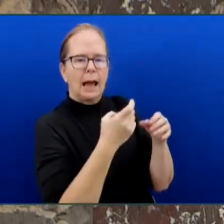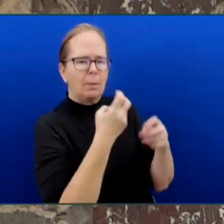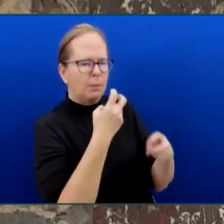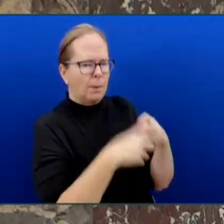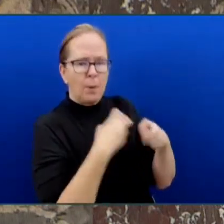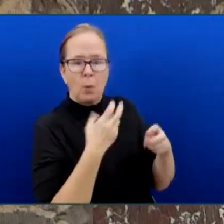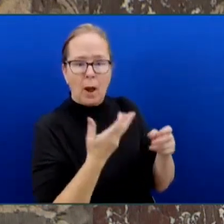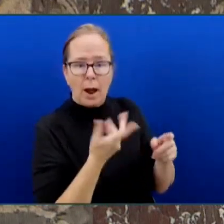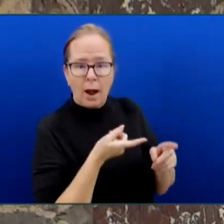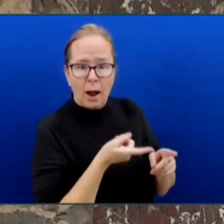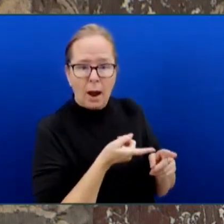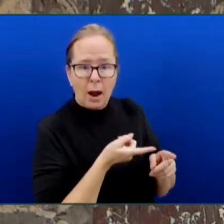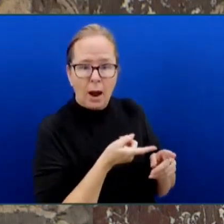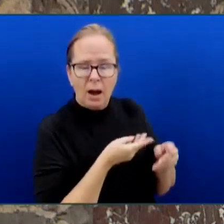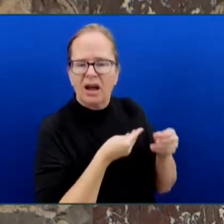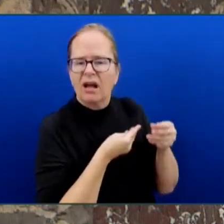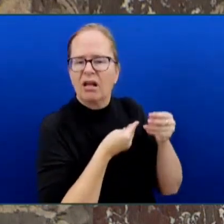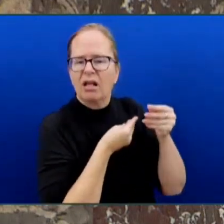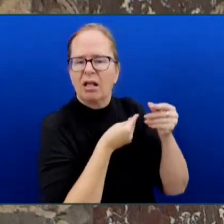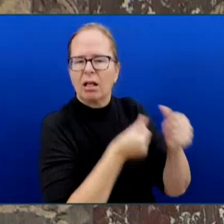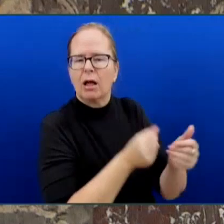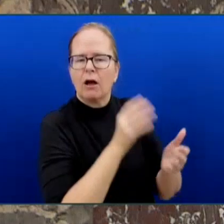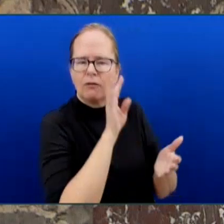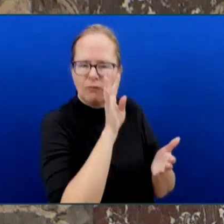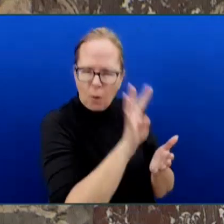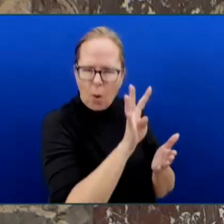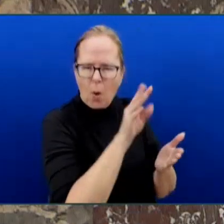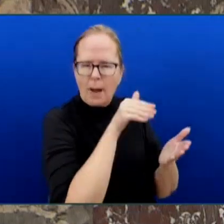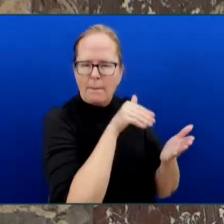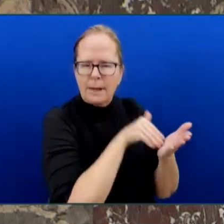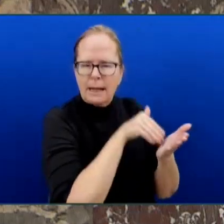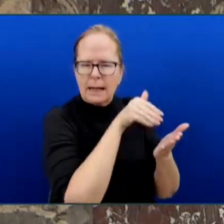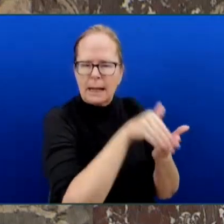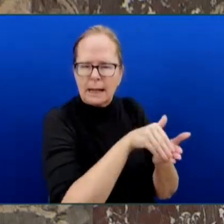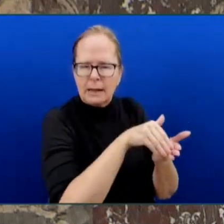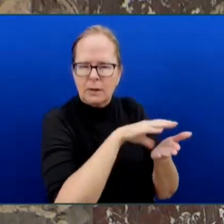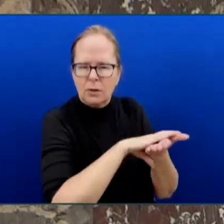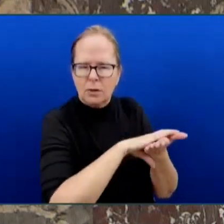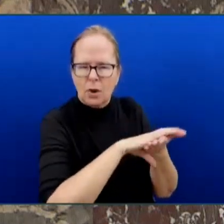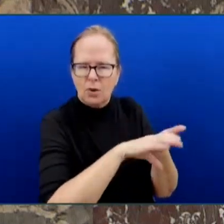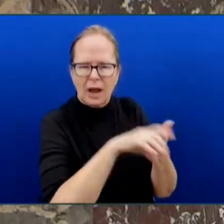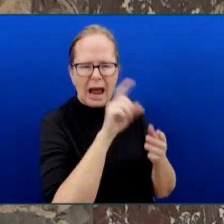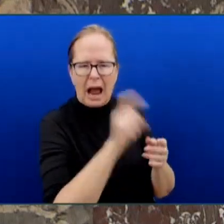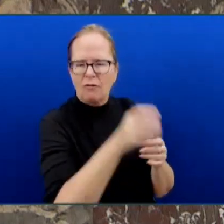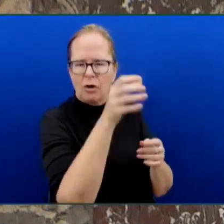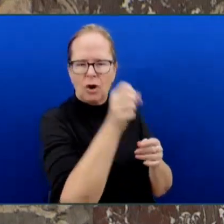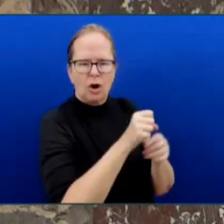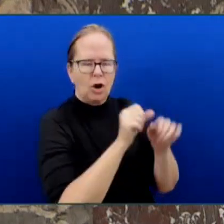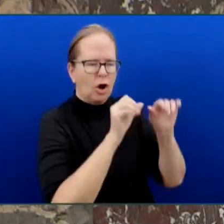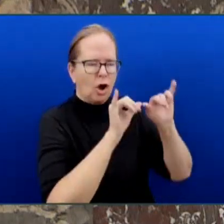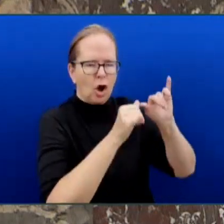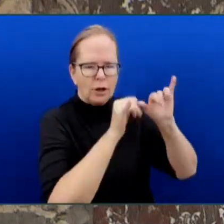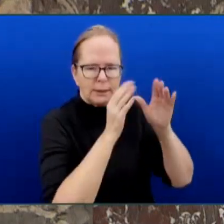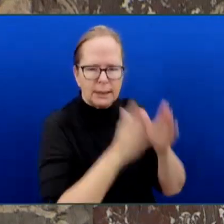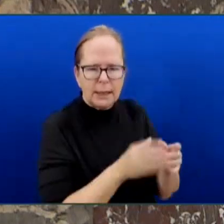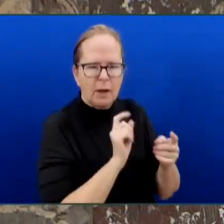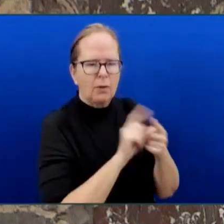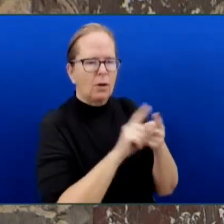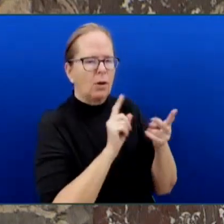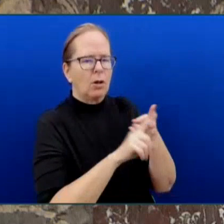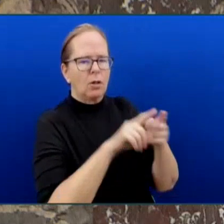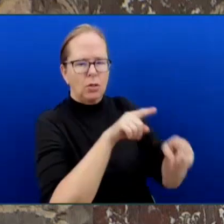do it, and he had to go through lengthy processes to do it. And the problem is we can't have duplexes just for the